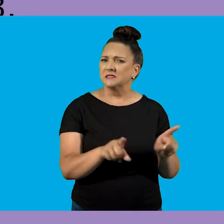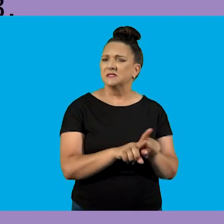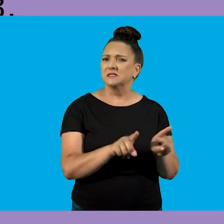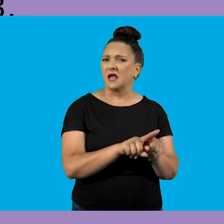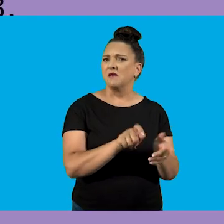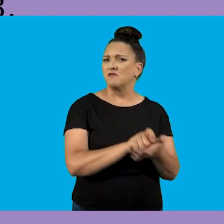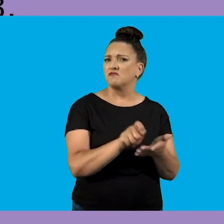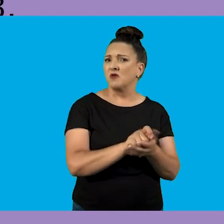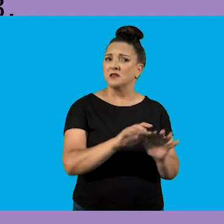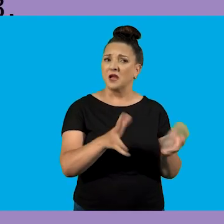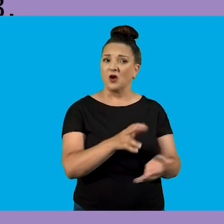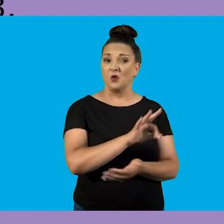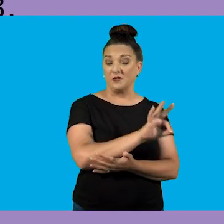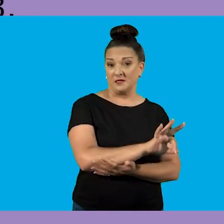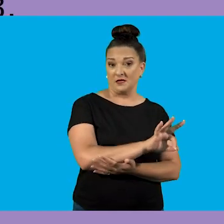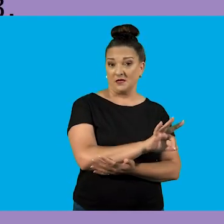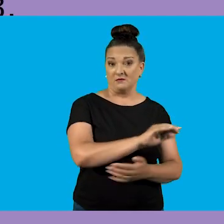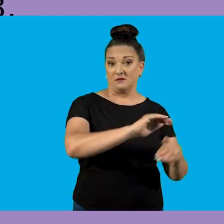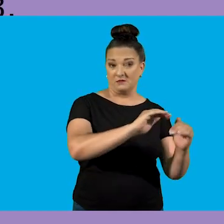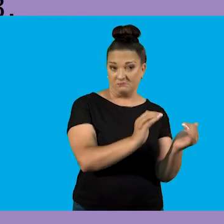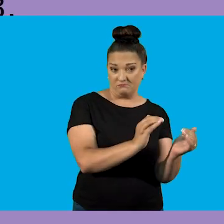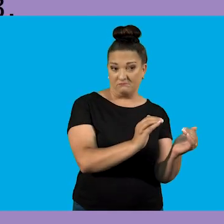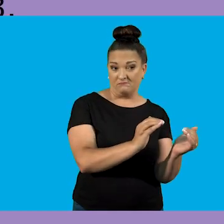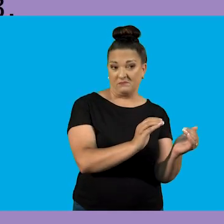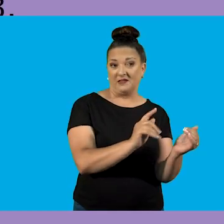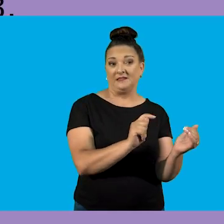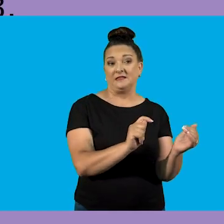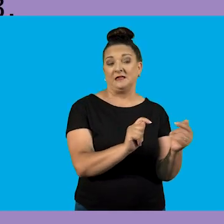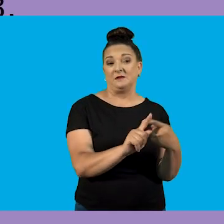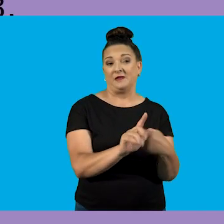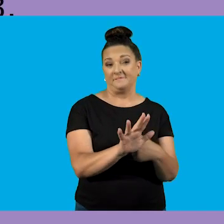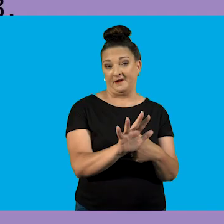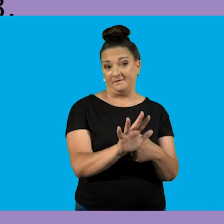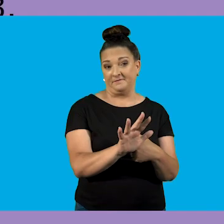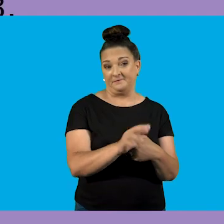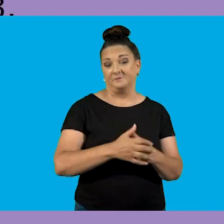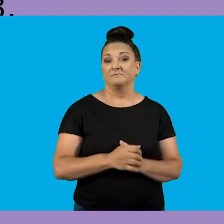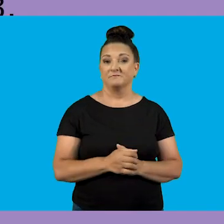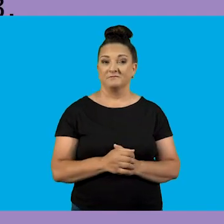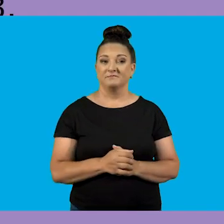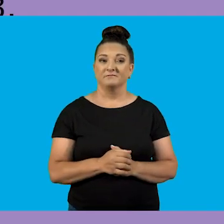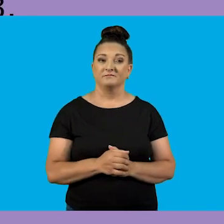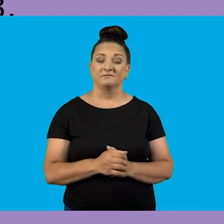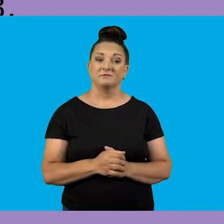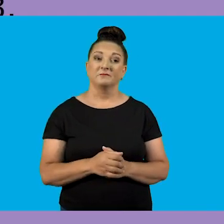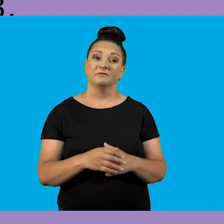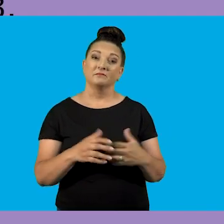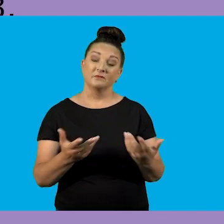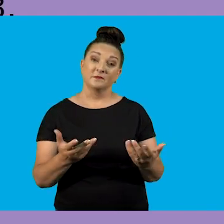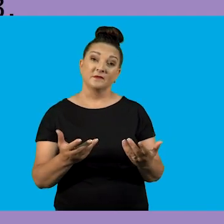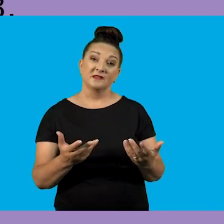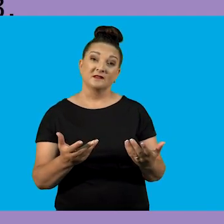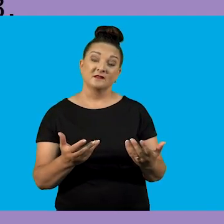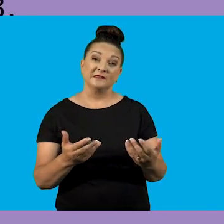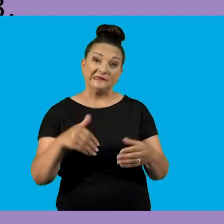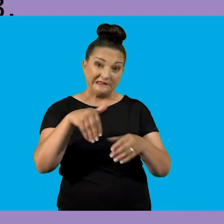be written as 3, and then we are multiplying T plus 5. And we're going to